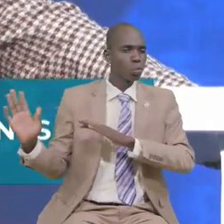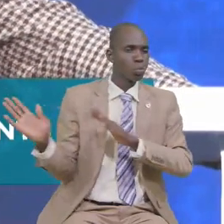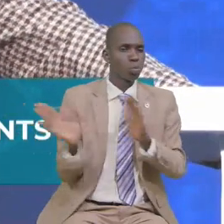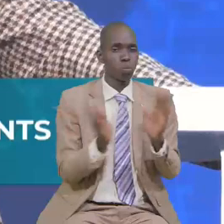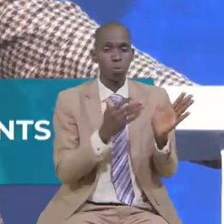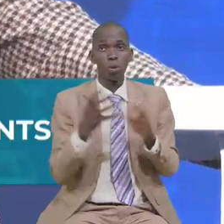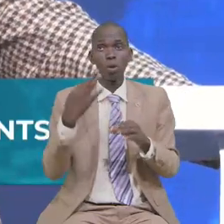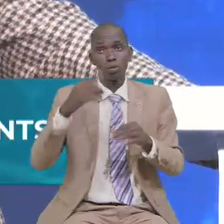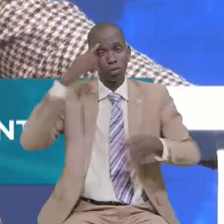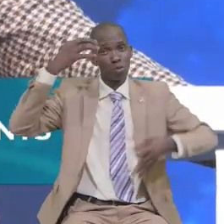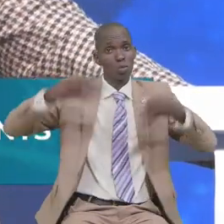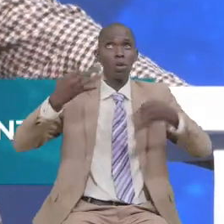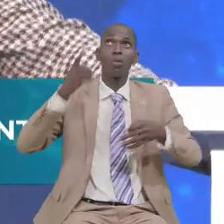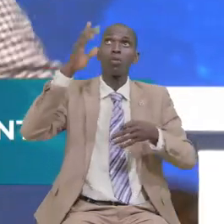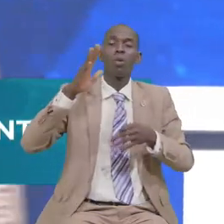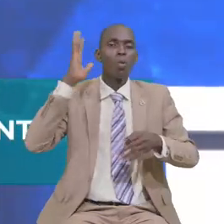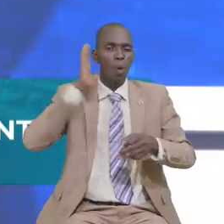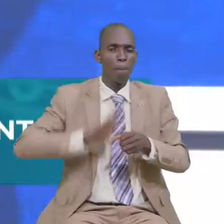blow everything down.